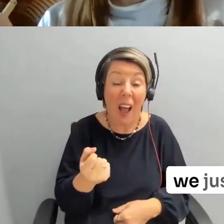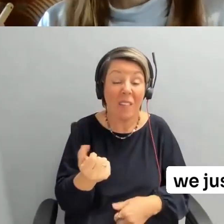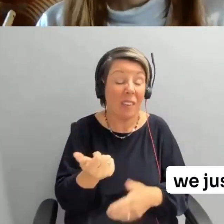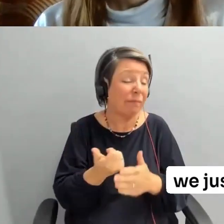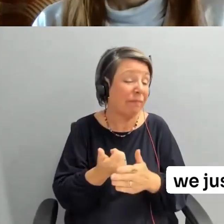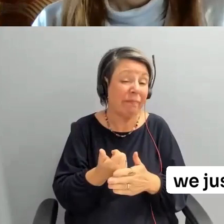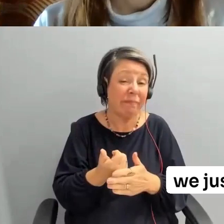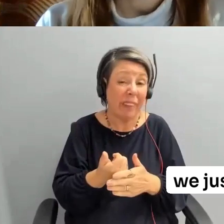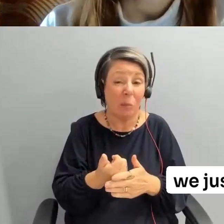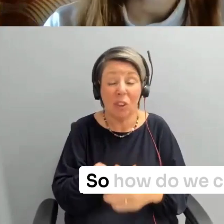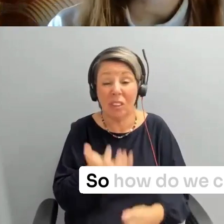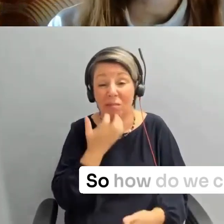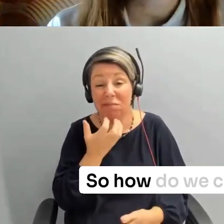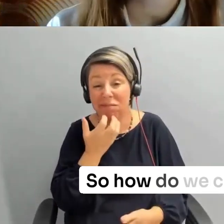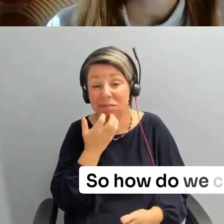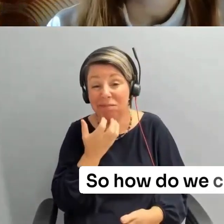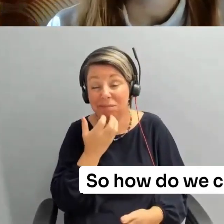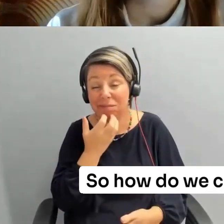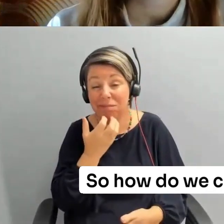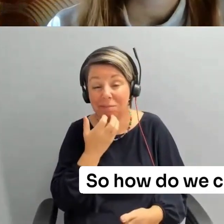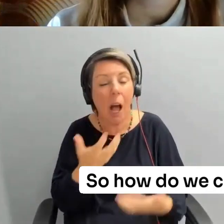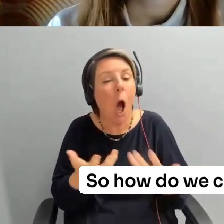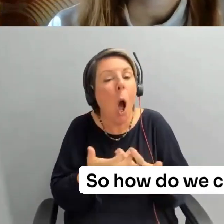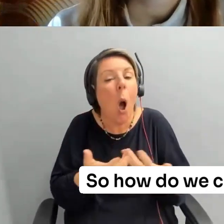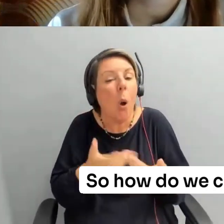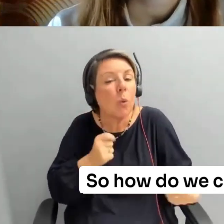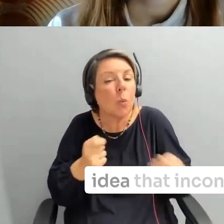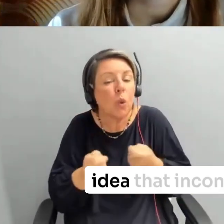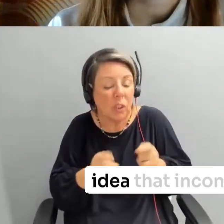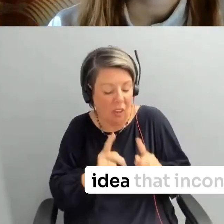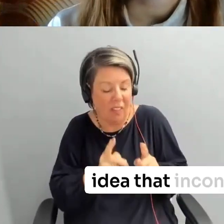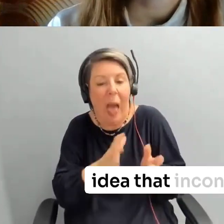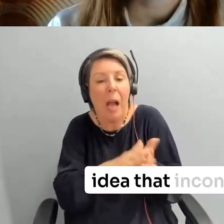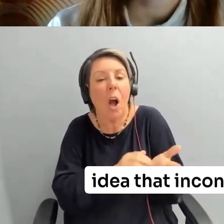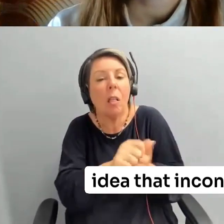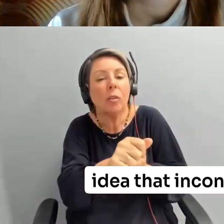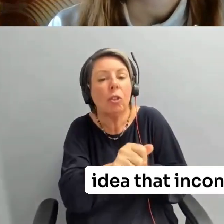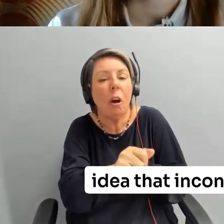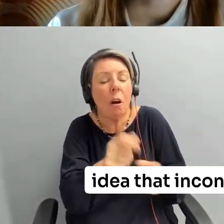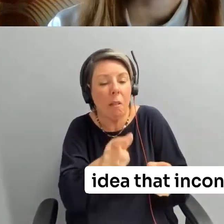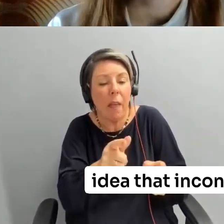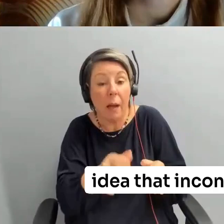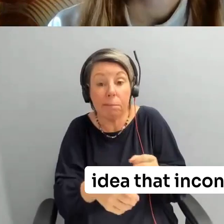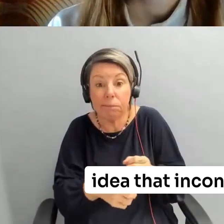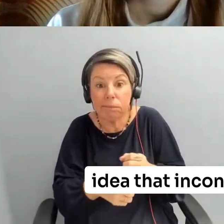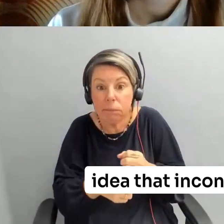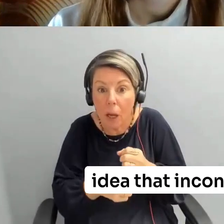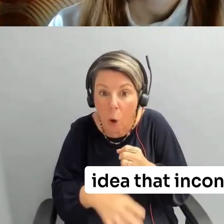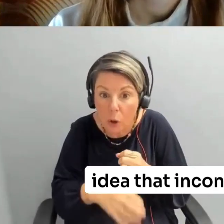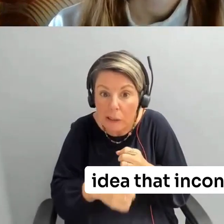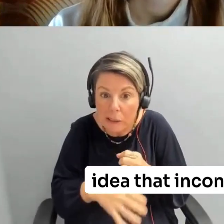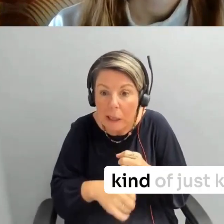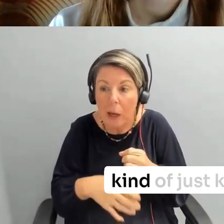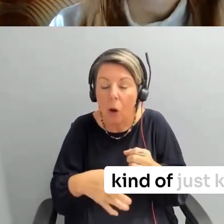we just put up with them. So how do we change this culture around the idea that incontinency or bowel